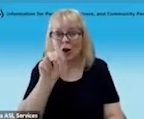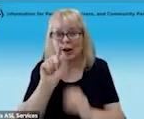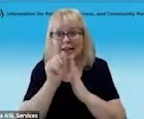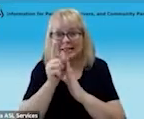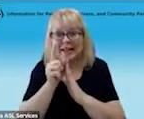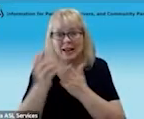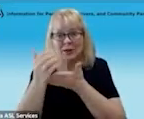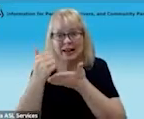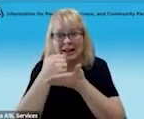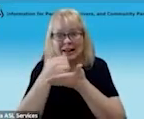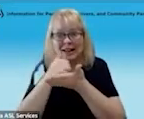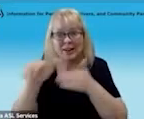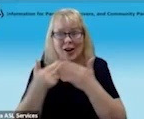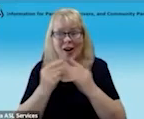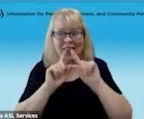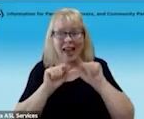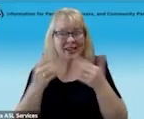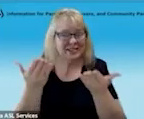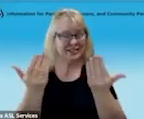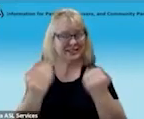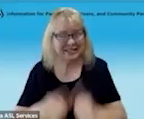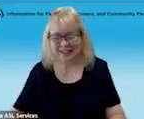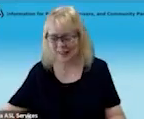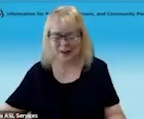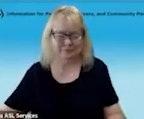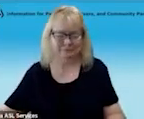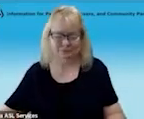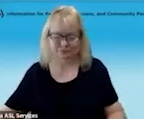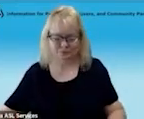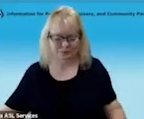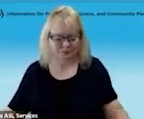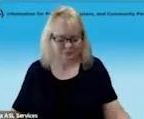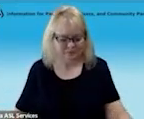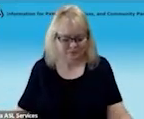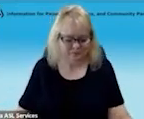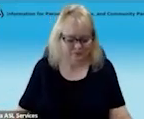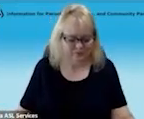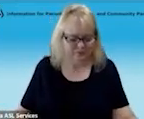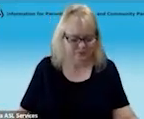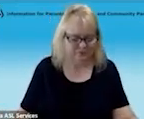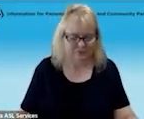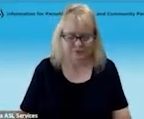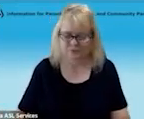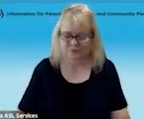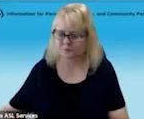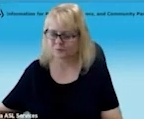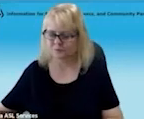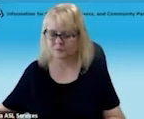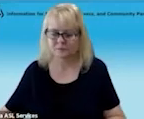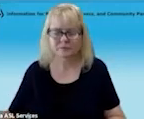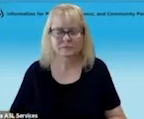to this webinar, what role best describes you? We have 30 seconds